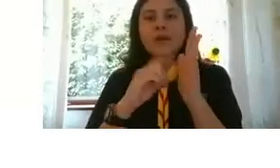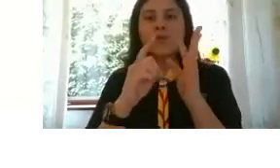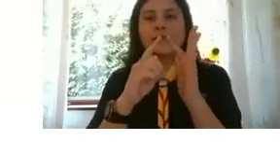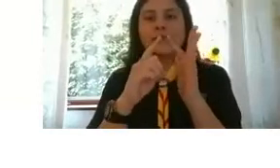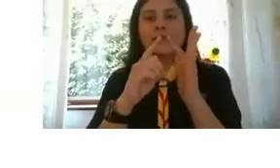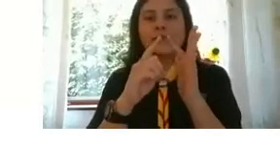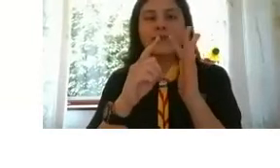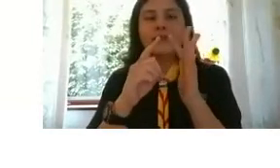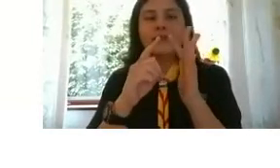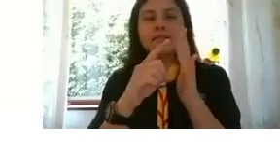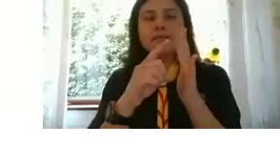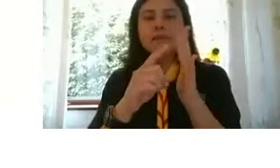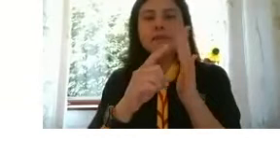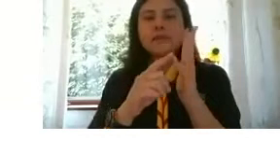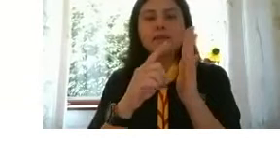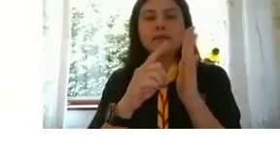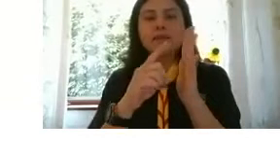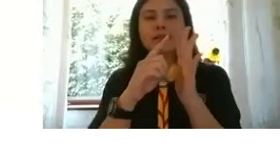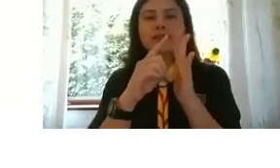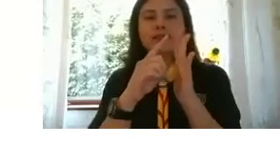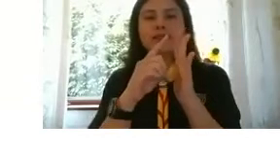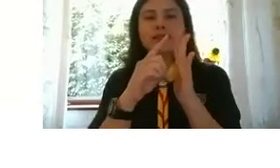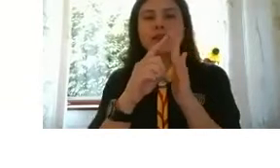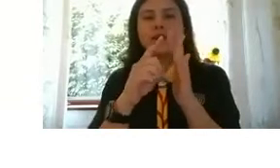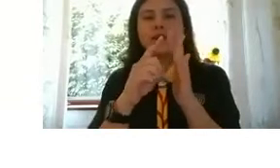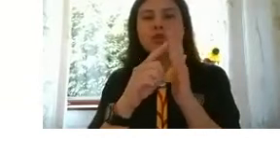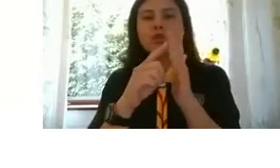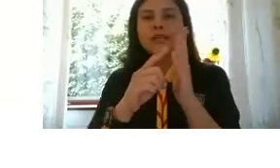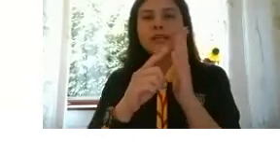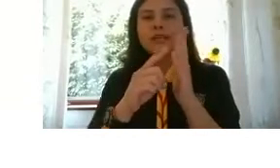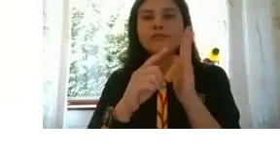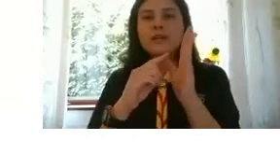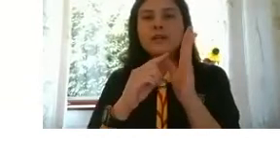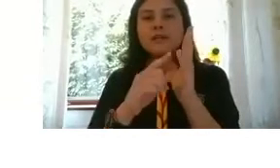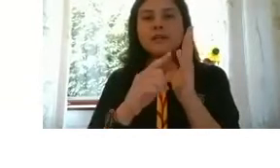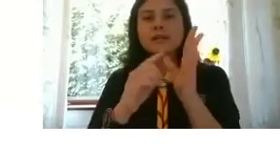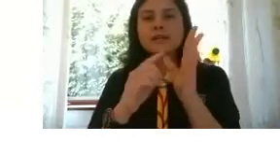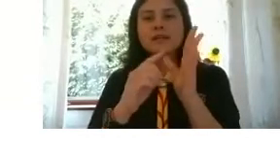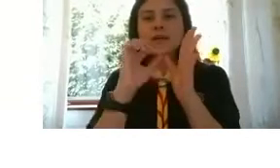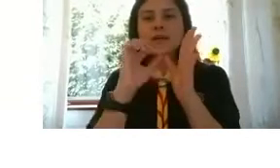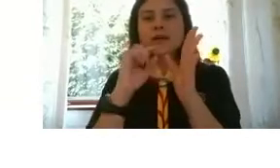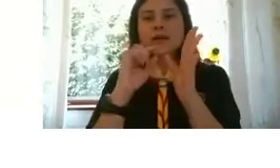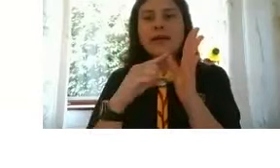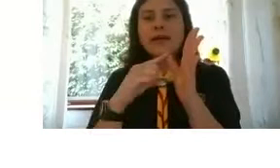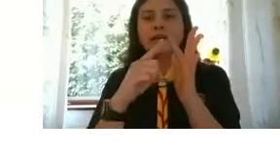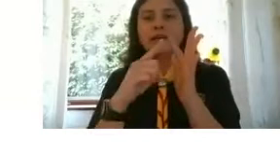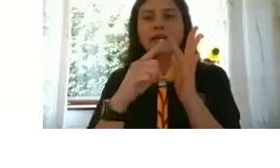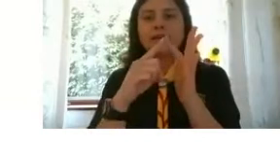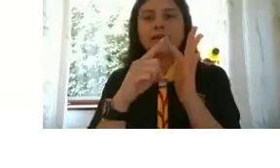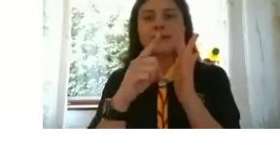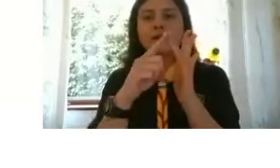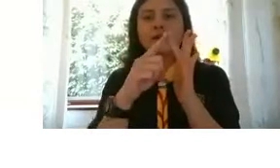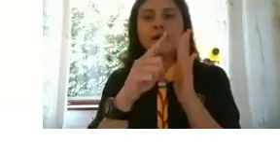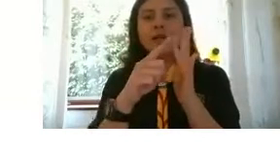the letter is coming, the finger can also move a little bit forward, yes? A,